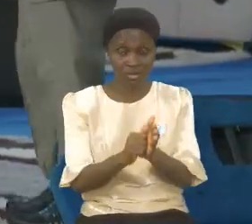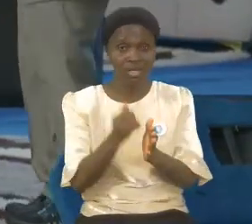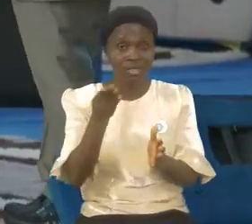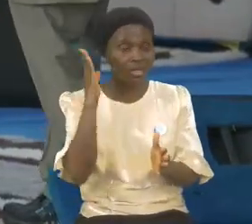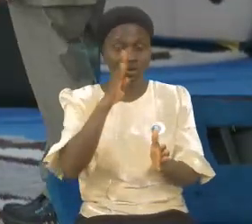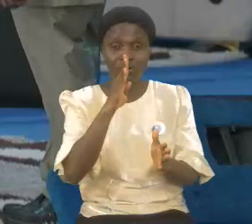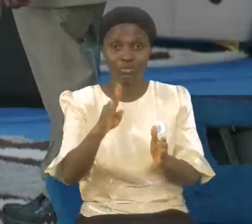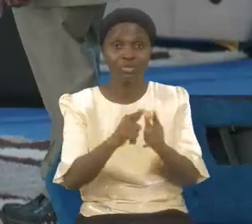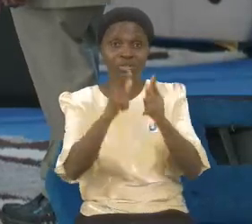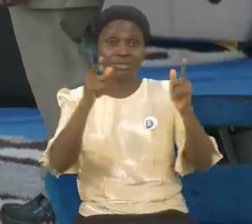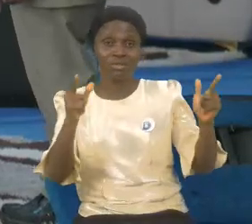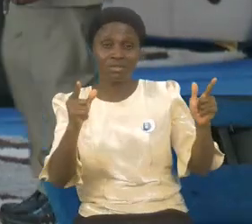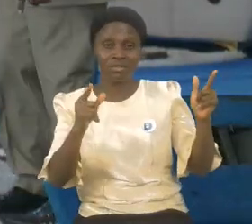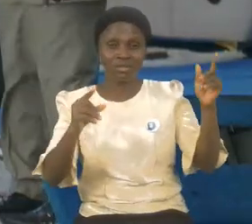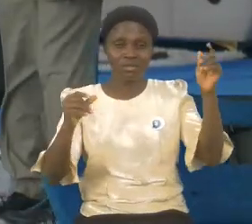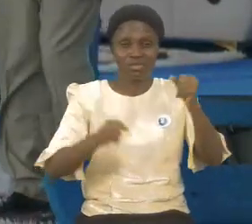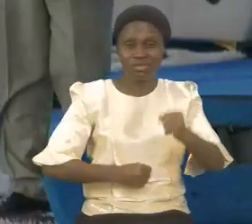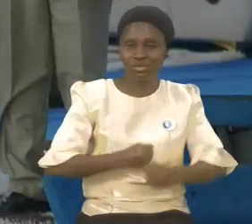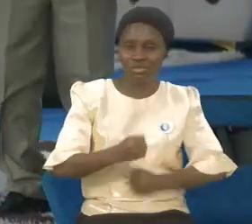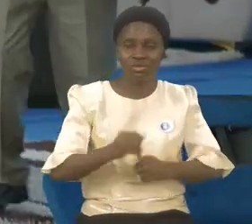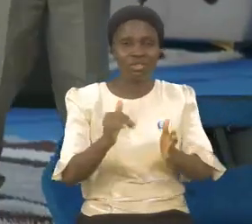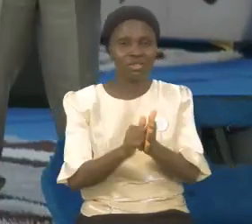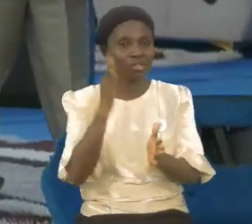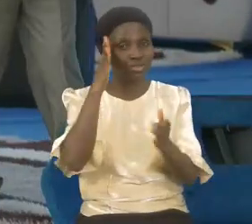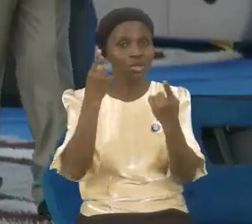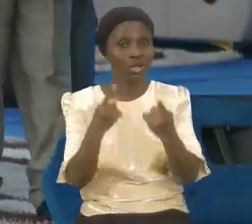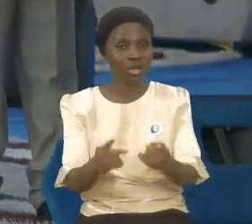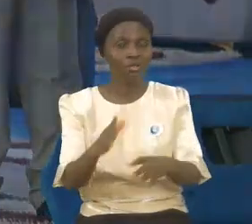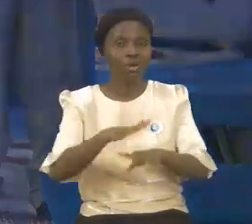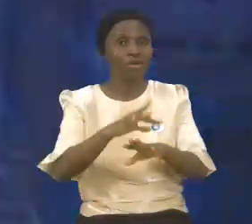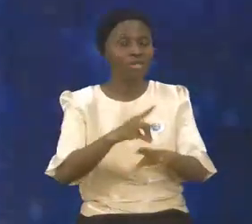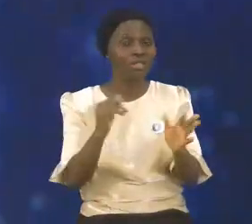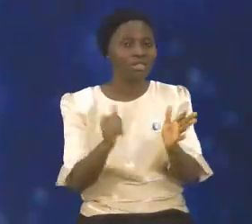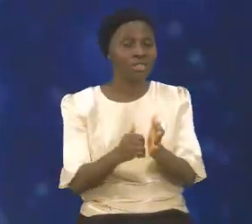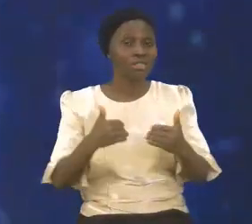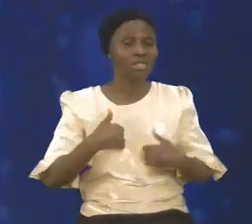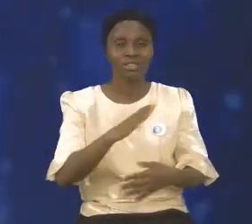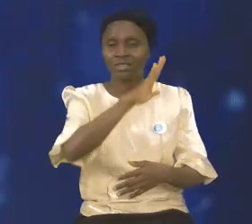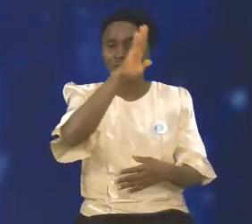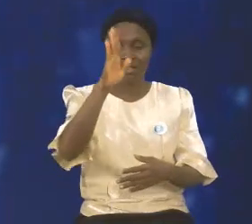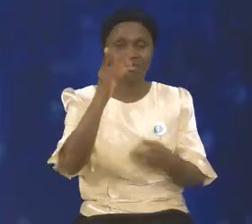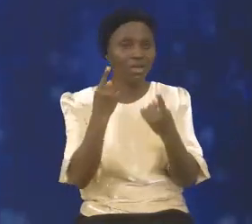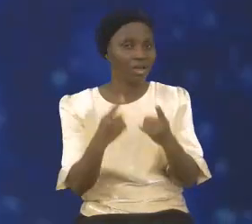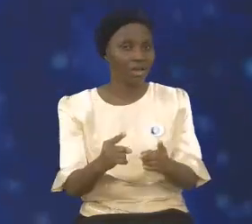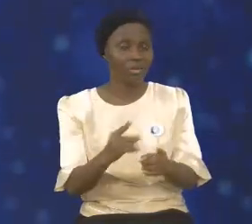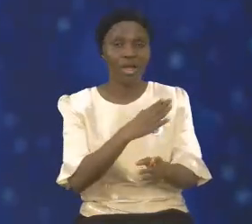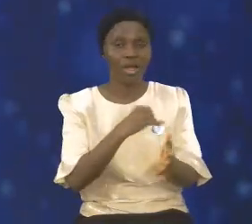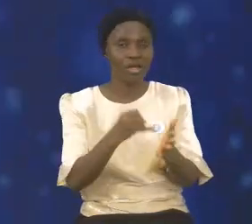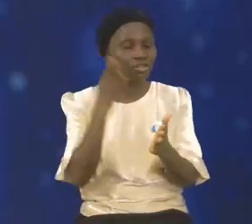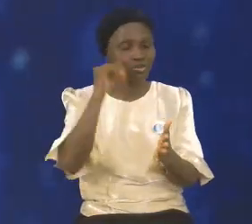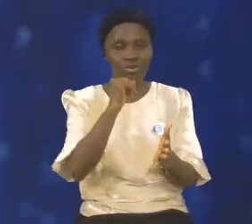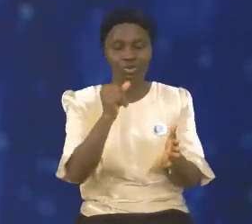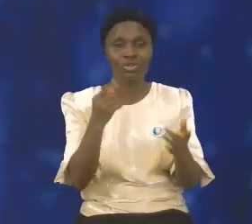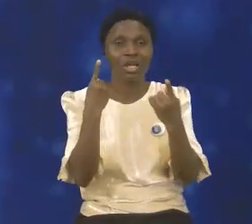suffering that will happen on the earth that had never happened nor happened again. And except